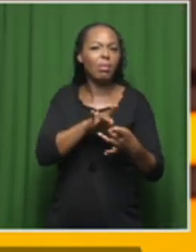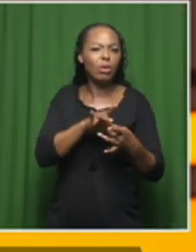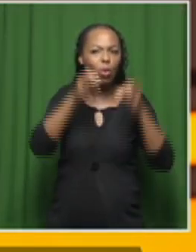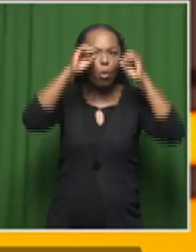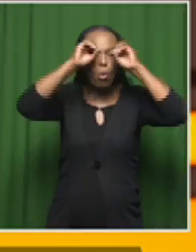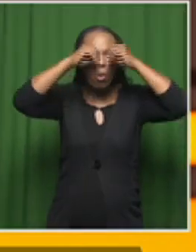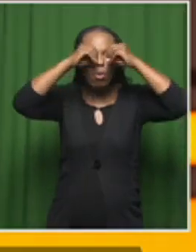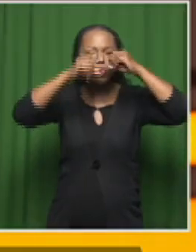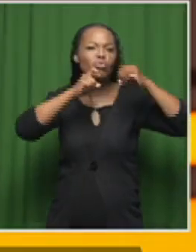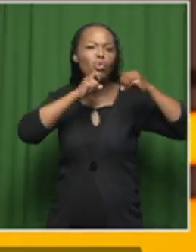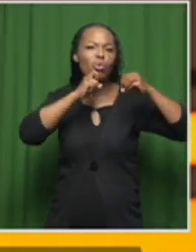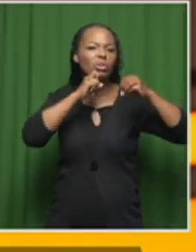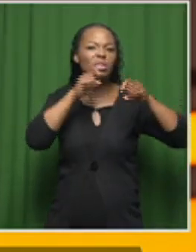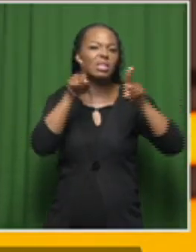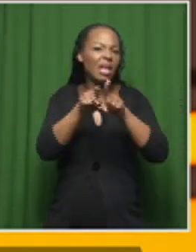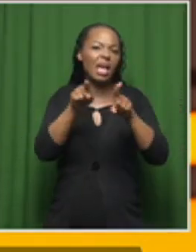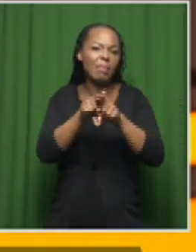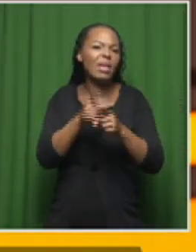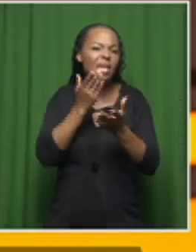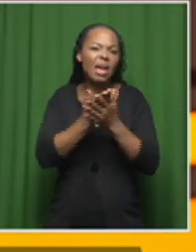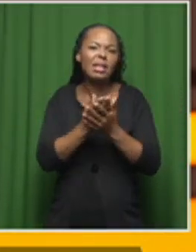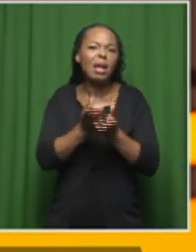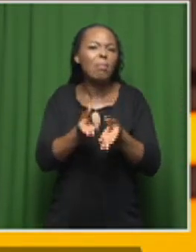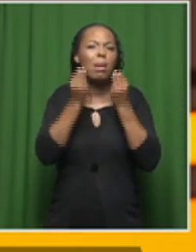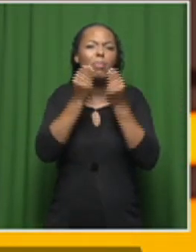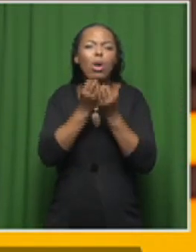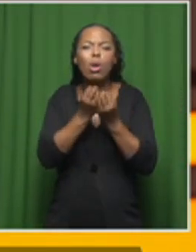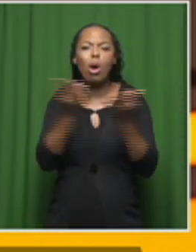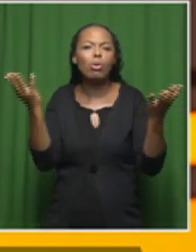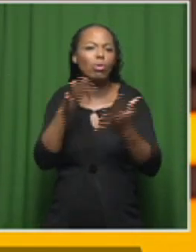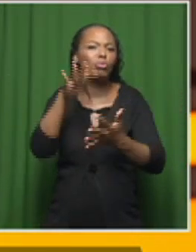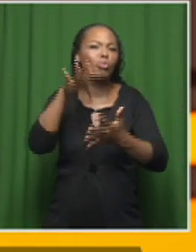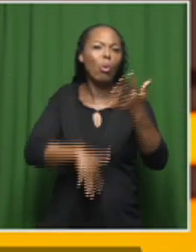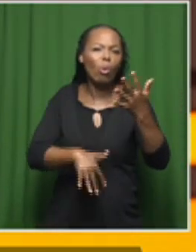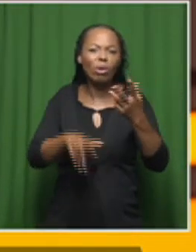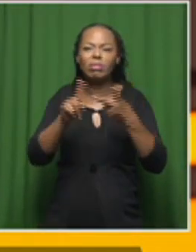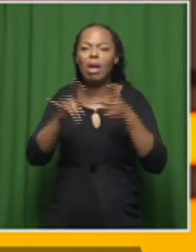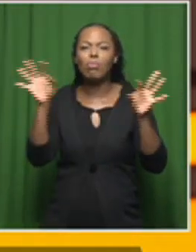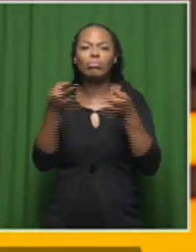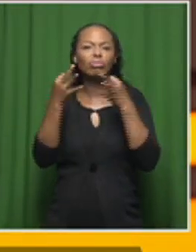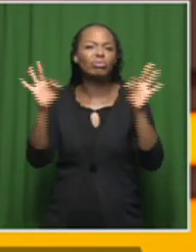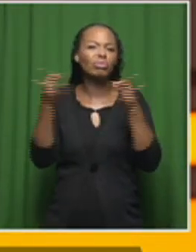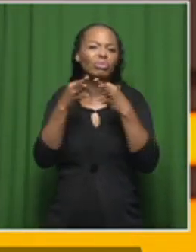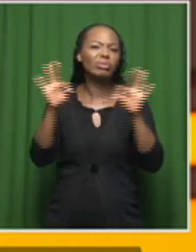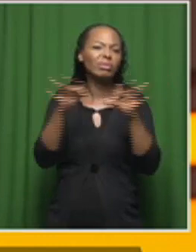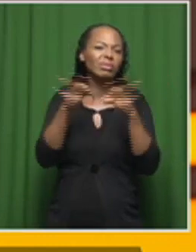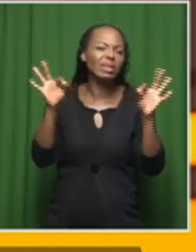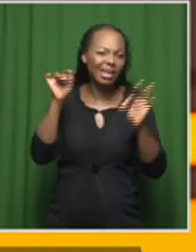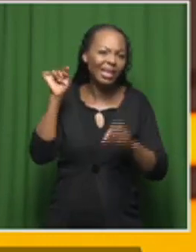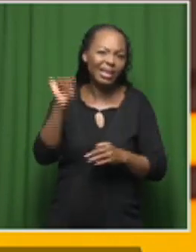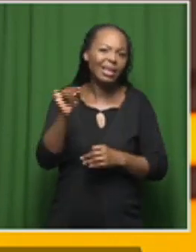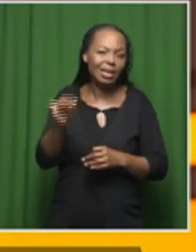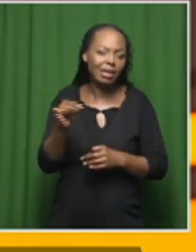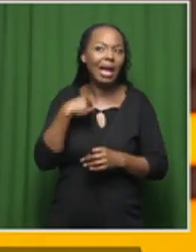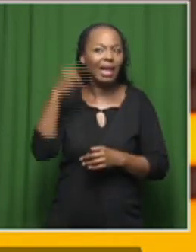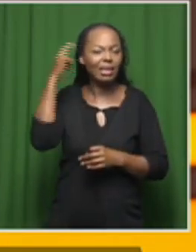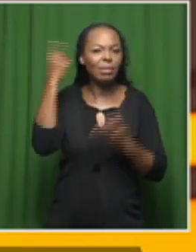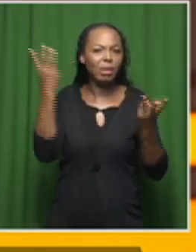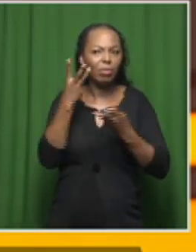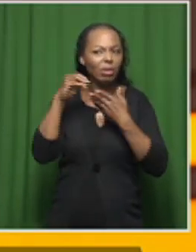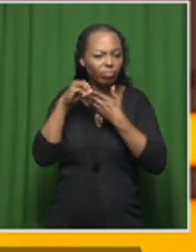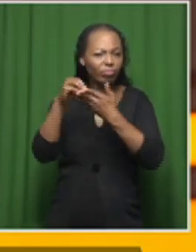find out so much about it, and you can listen to the music. Yeah. And I think people should take children along, you know.